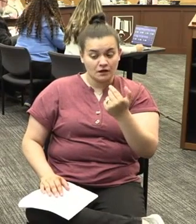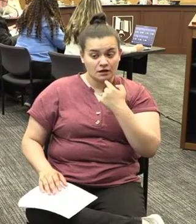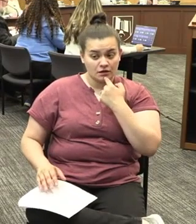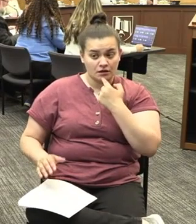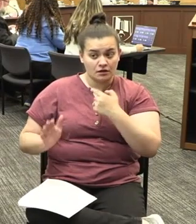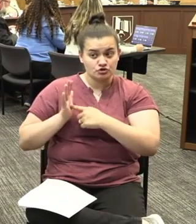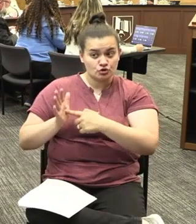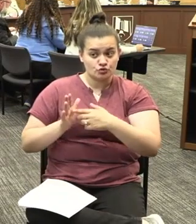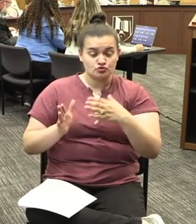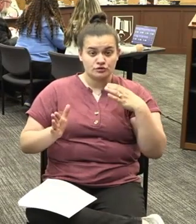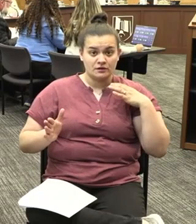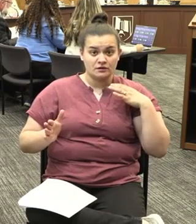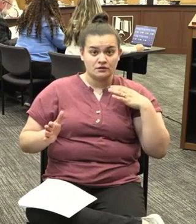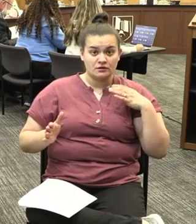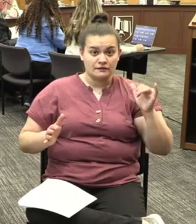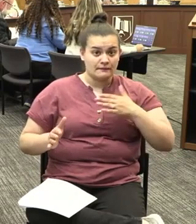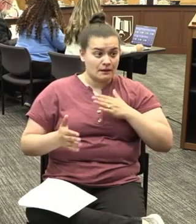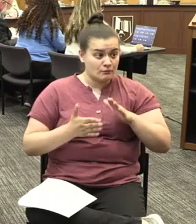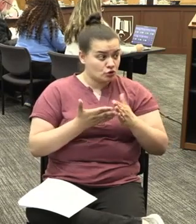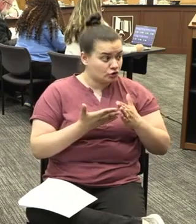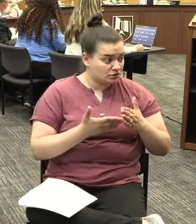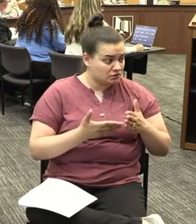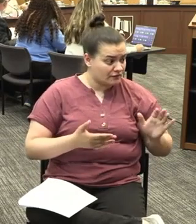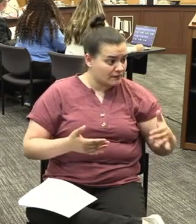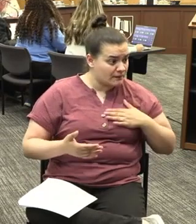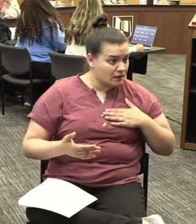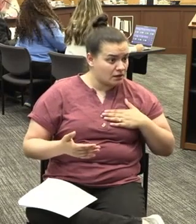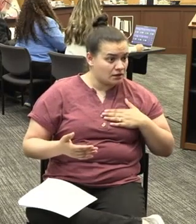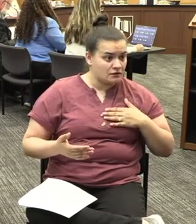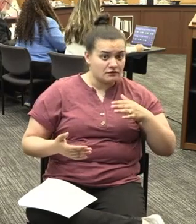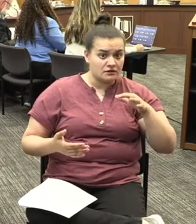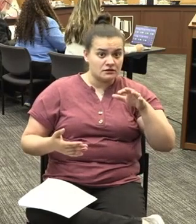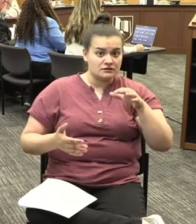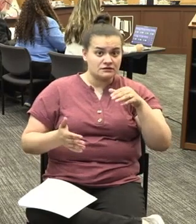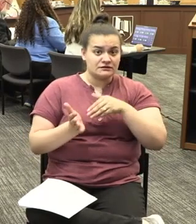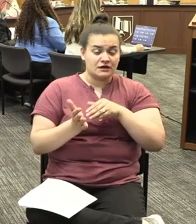directly related to My book, Yolanda, Dr. Farmer.